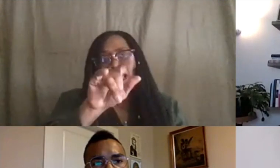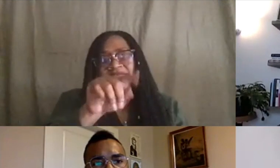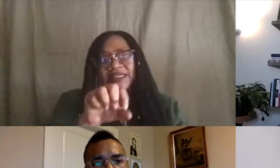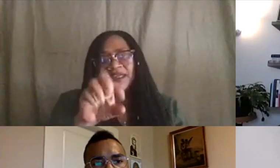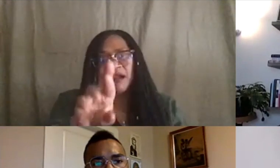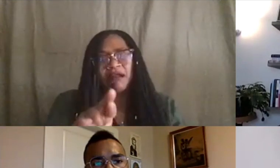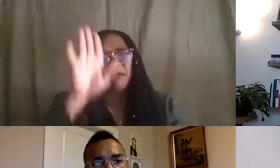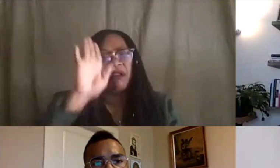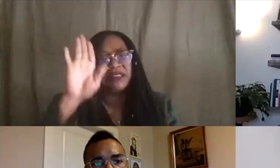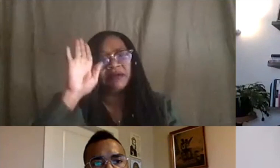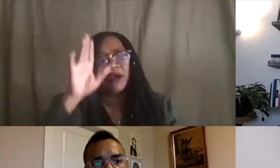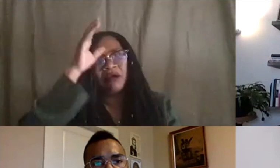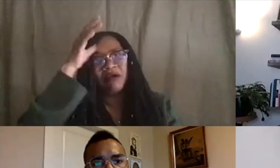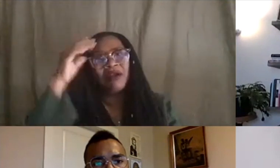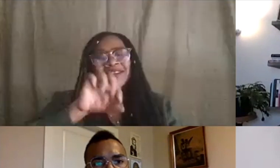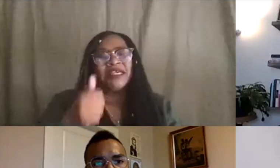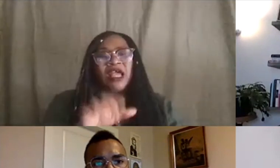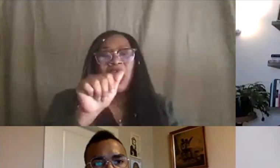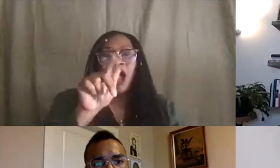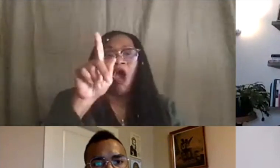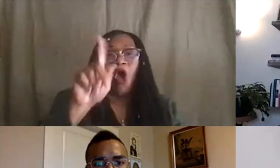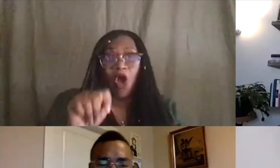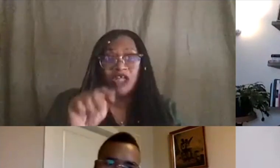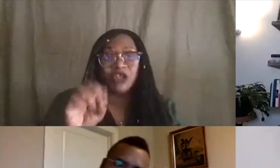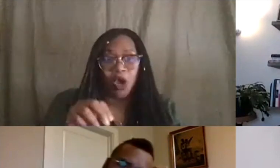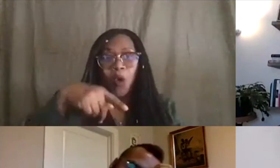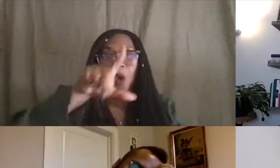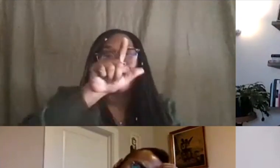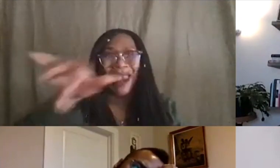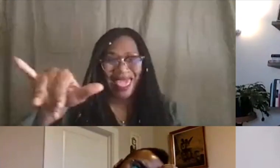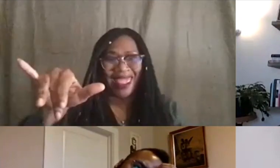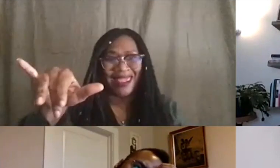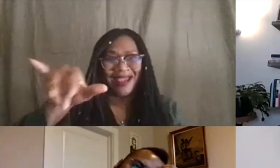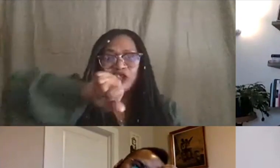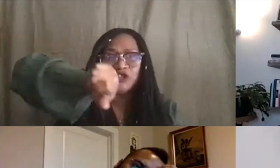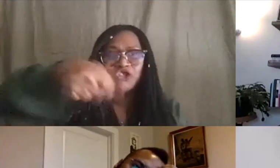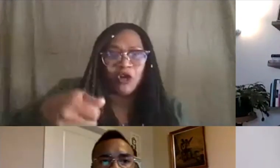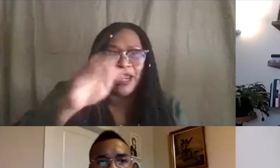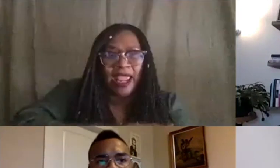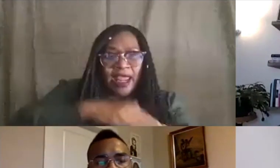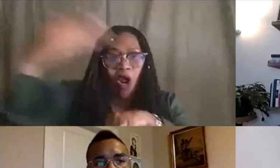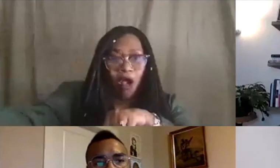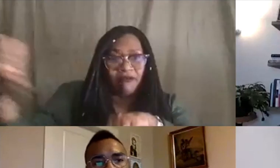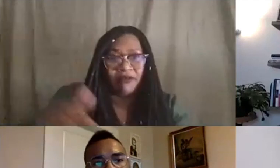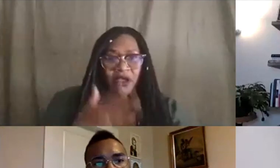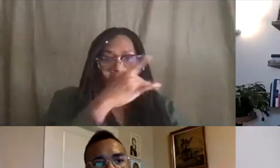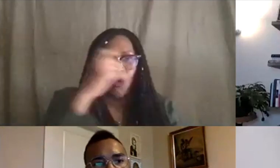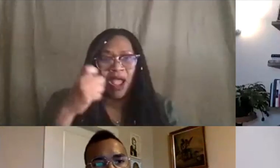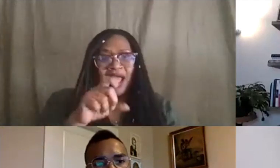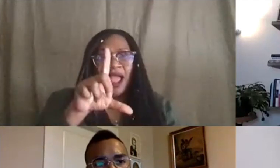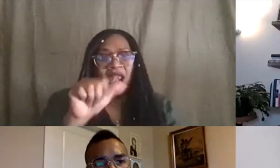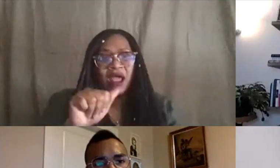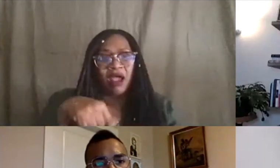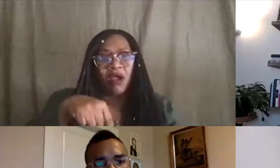I learned to turn off autoplay of videos because I saw the murder of Laquan McDonald, and I